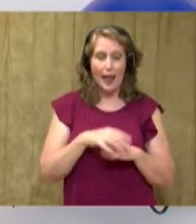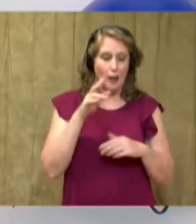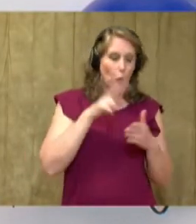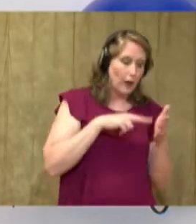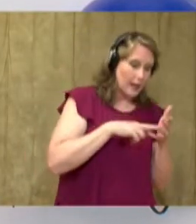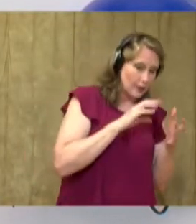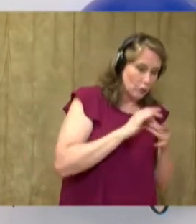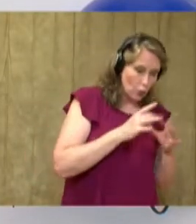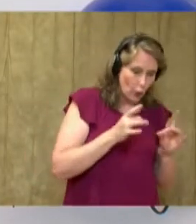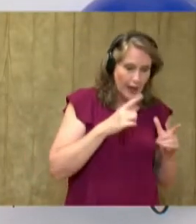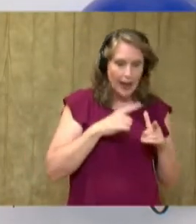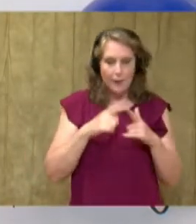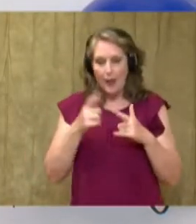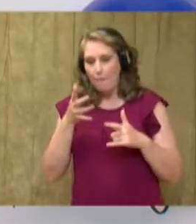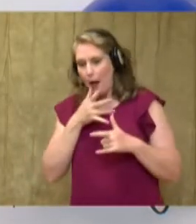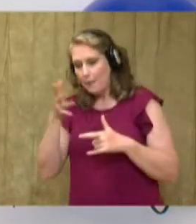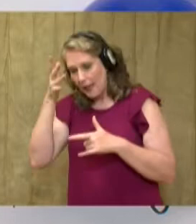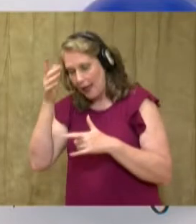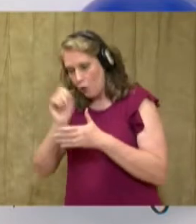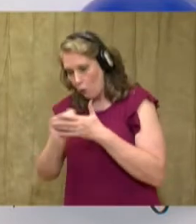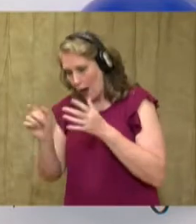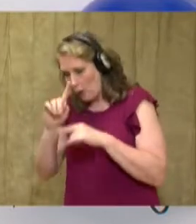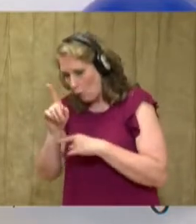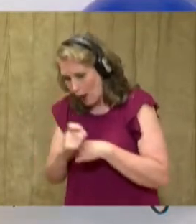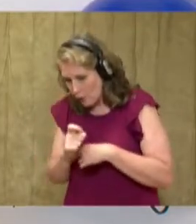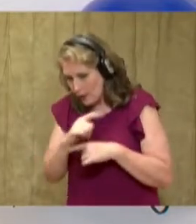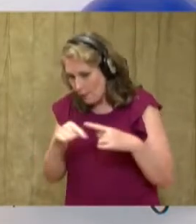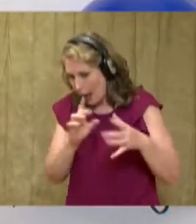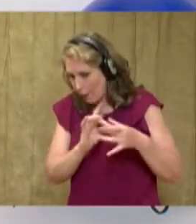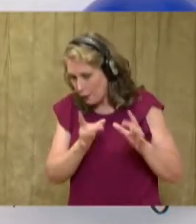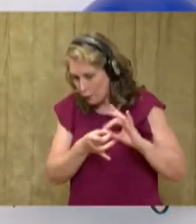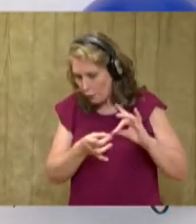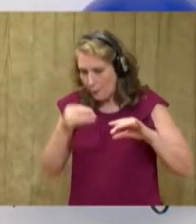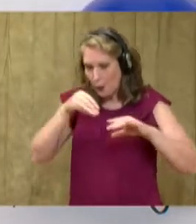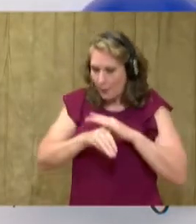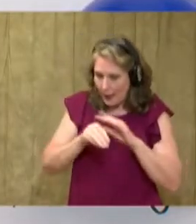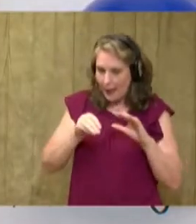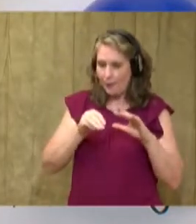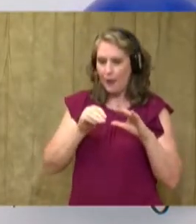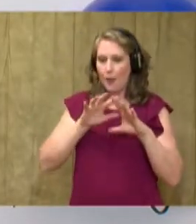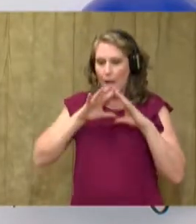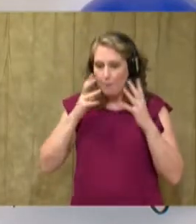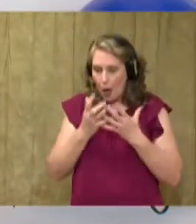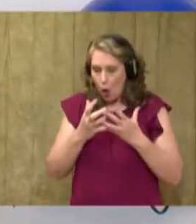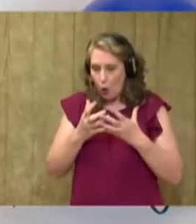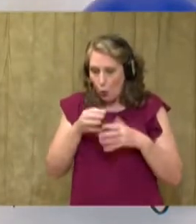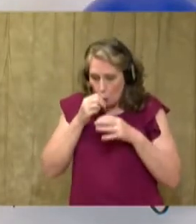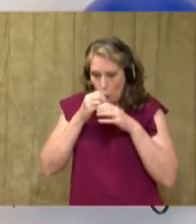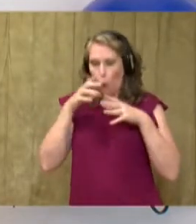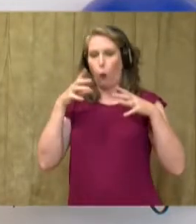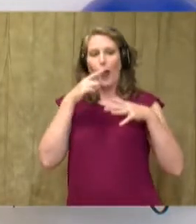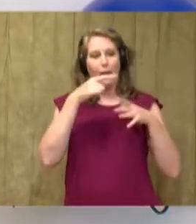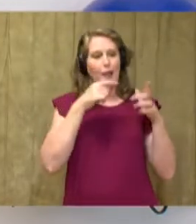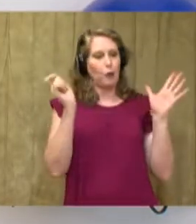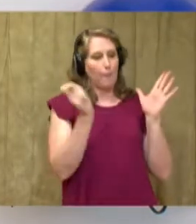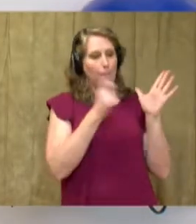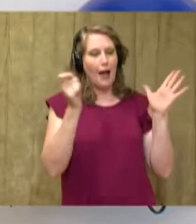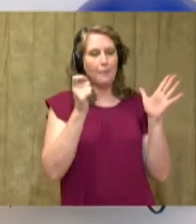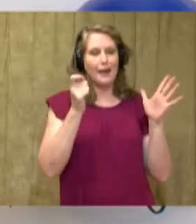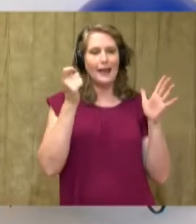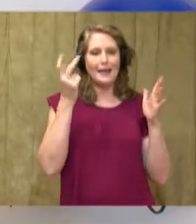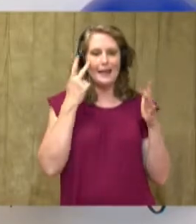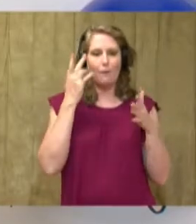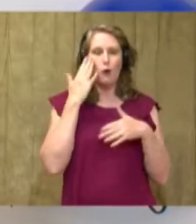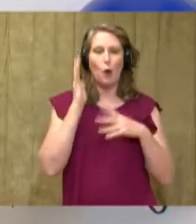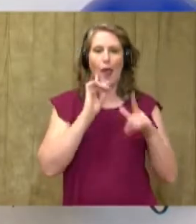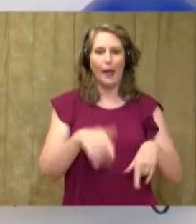story inside a balloon, and it would be so fun to pop them and get the question so you can answer it, all right? Just ways to make reading fun.